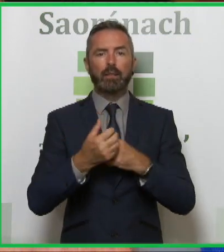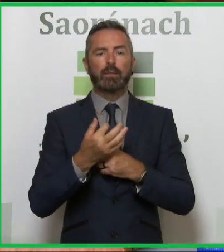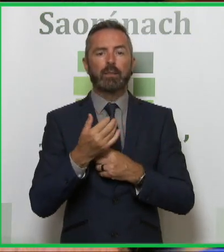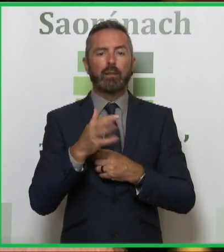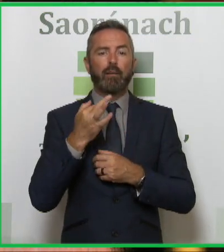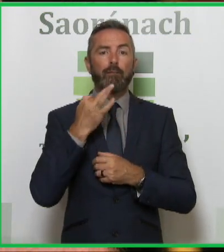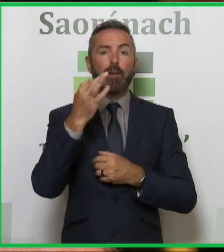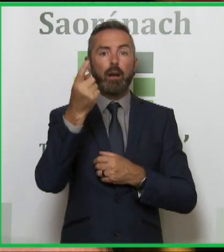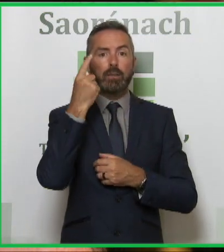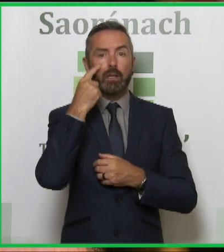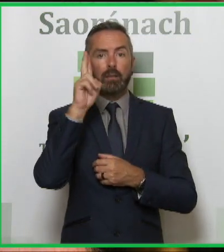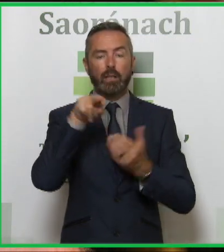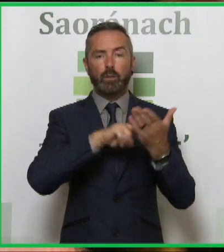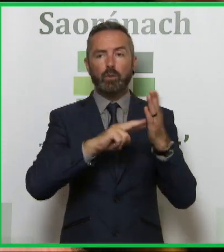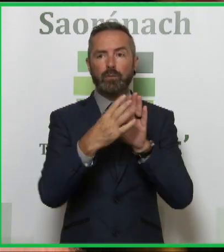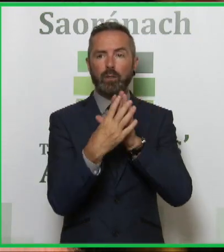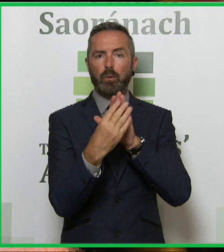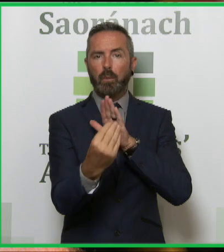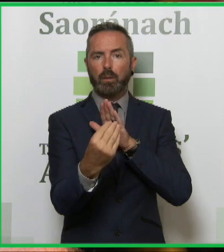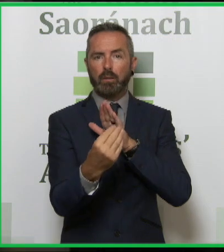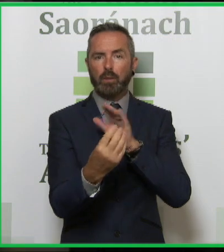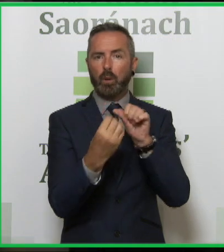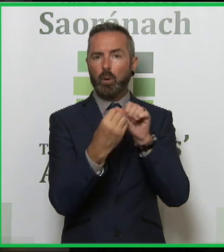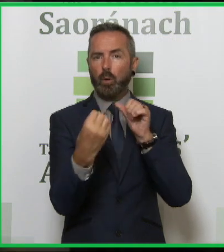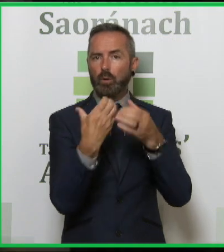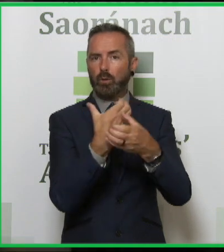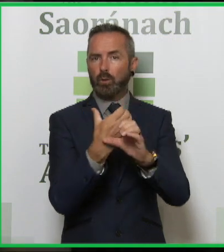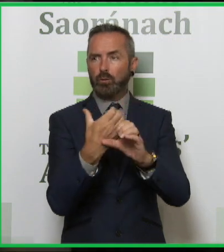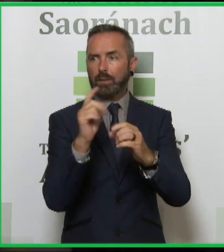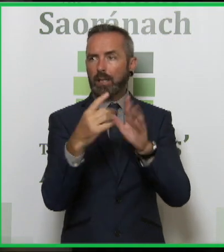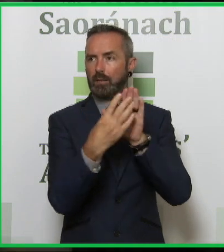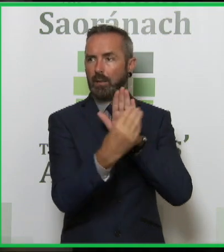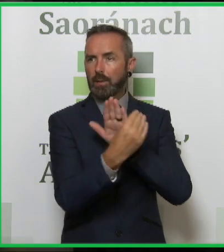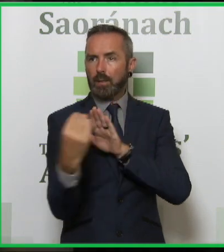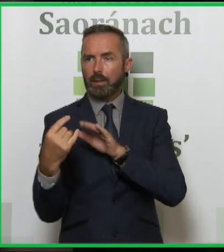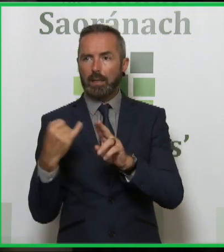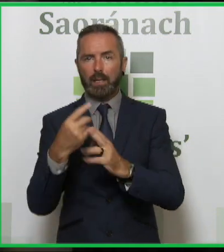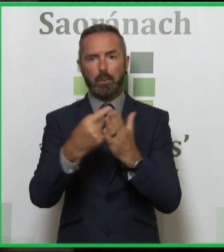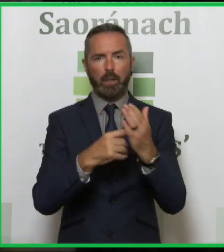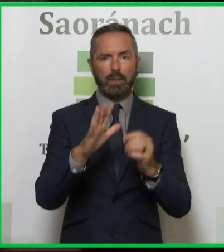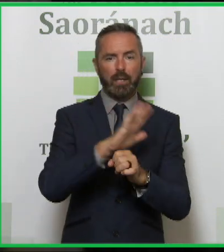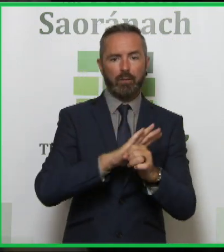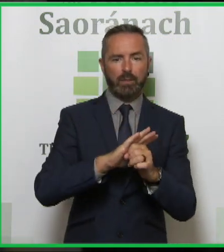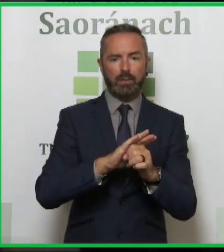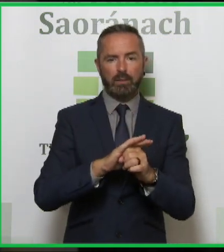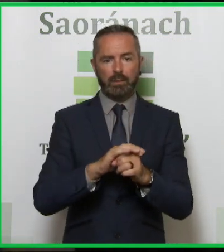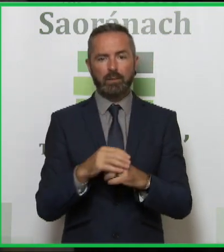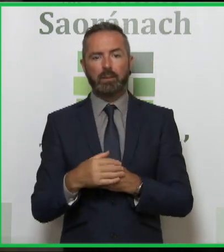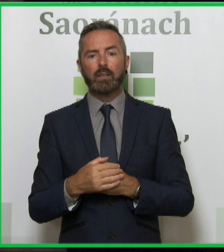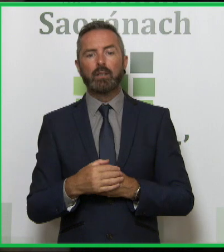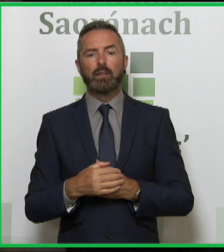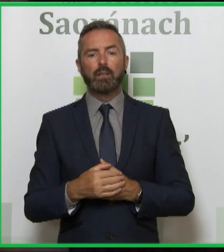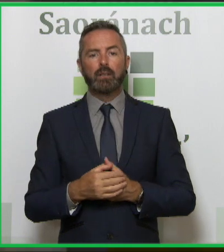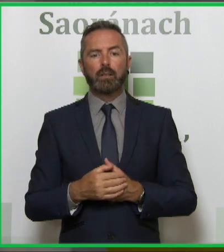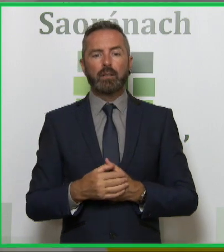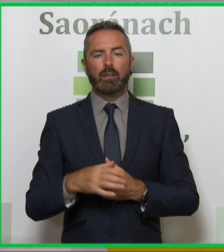could serve as a model to other countries and other policy areas. What I have in mind is a